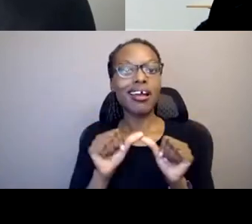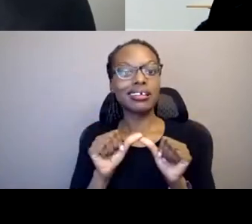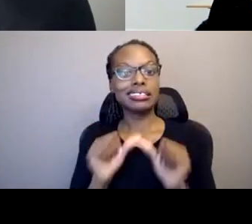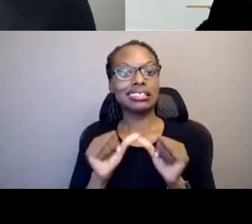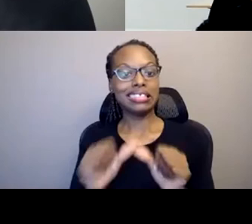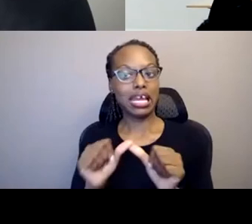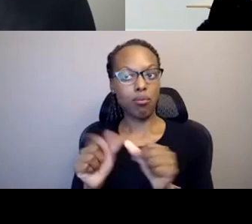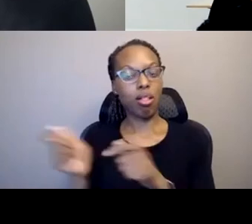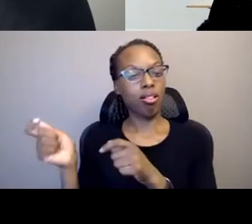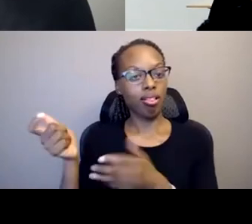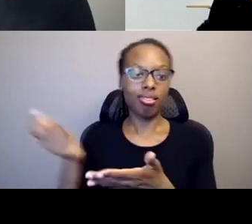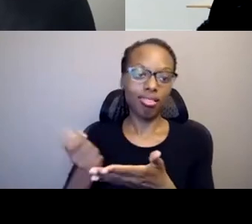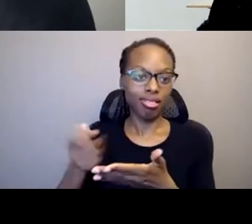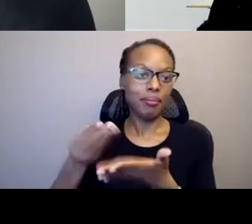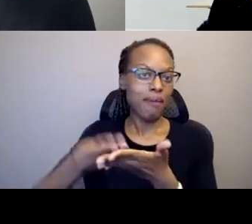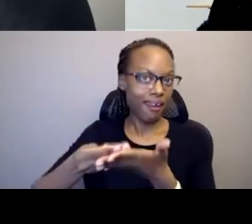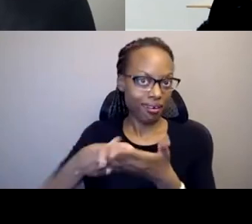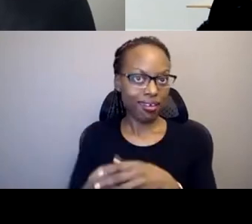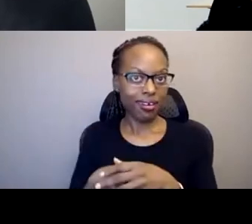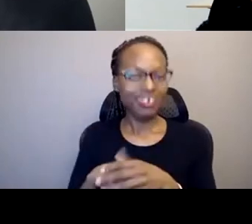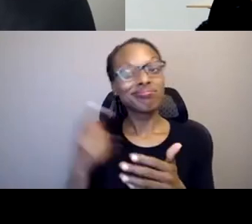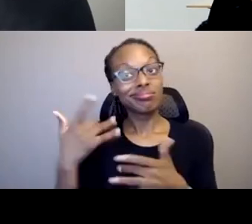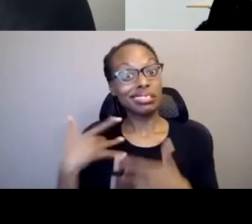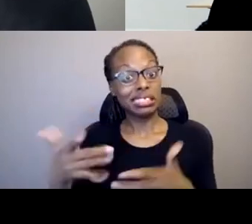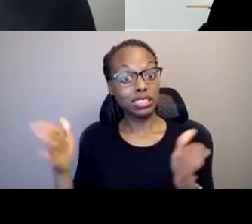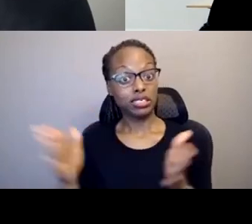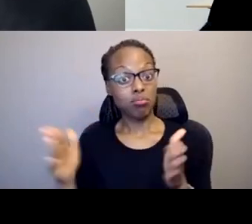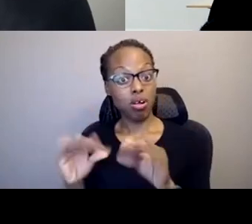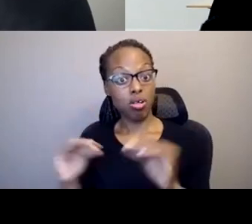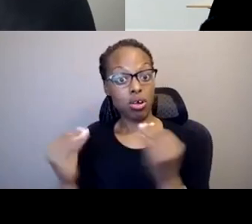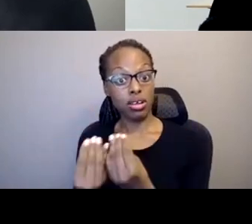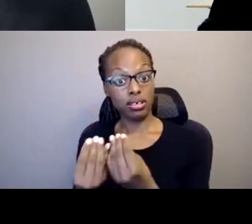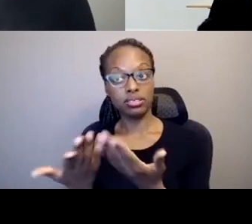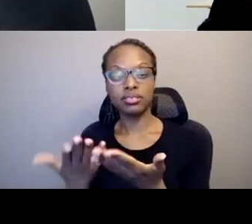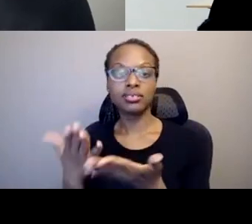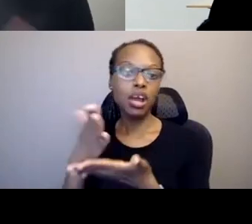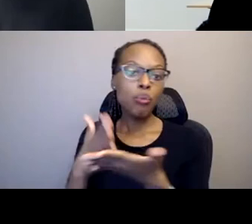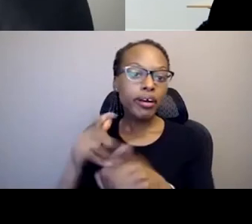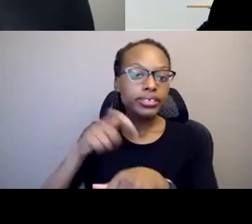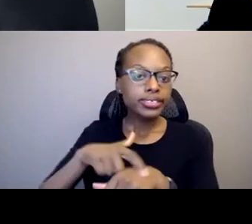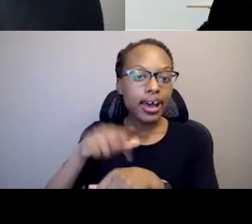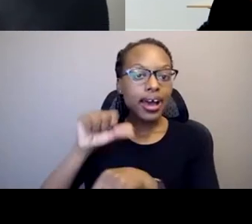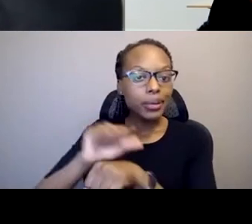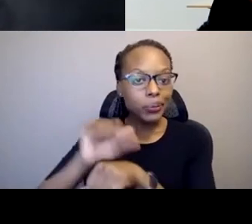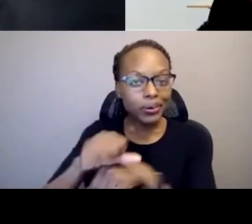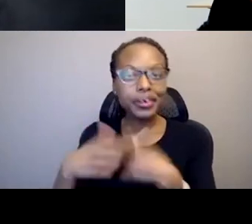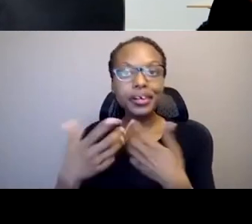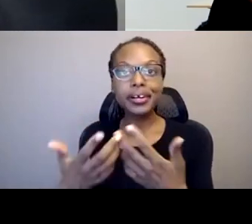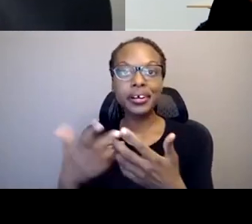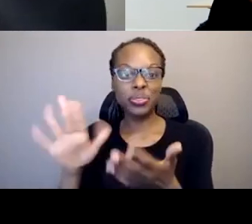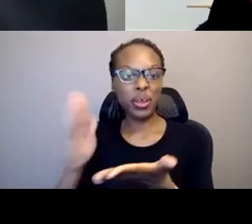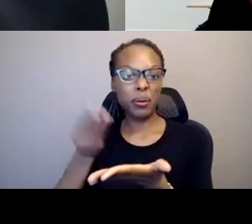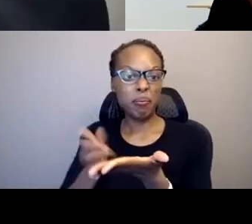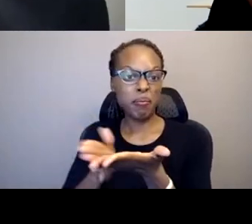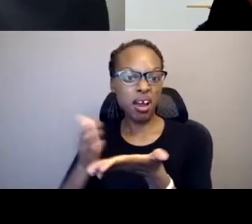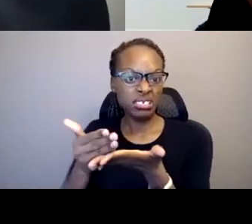funding. And often with the smaller organizations, you know, they're working part-time staff, their budgets are, you know, tiny, and they're not able